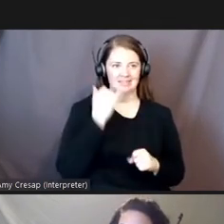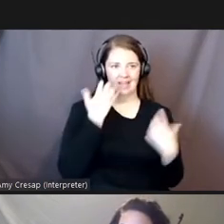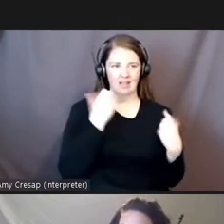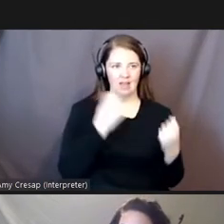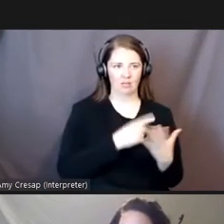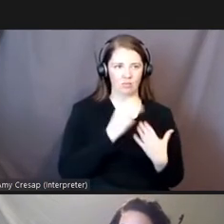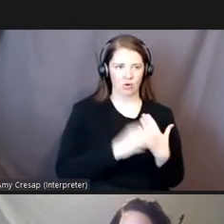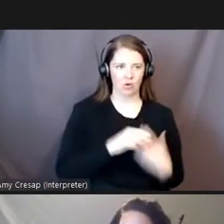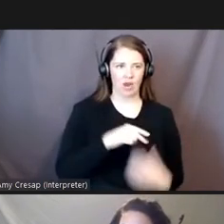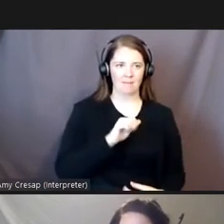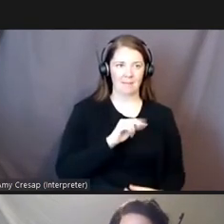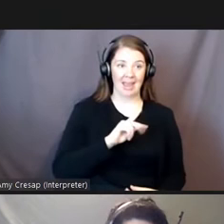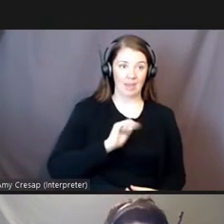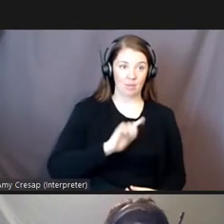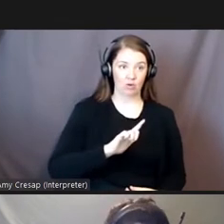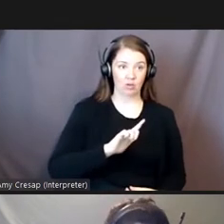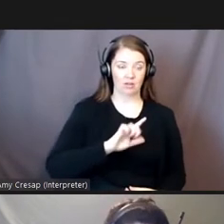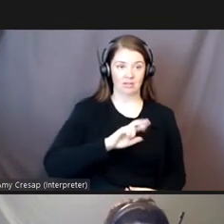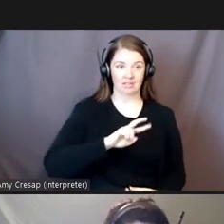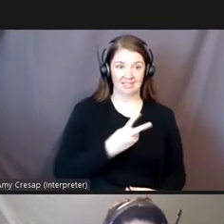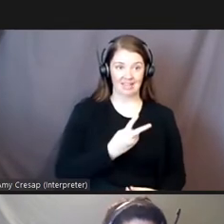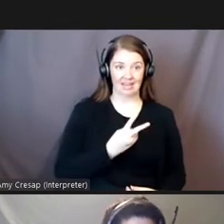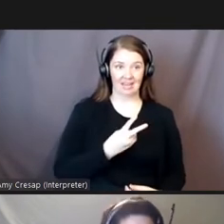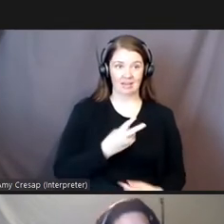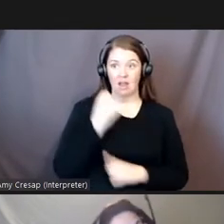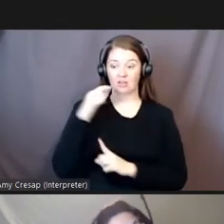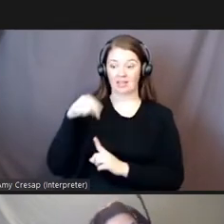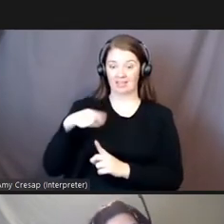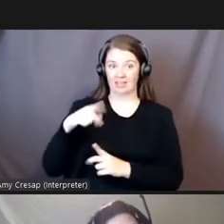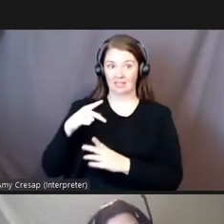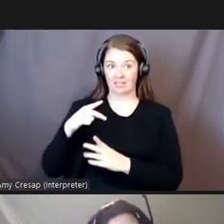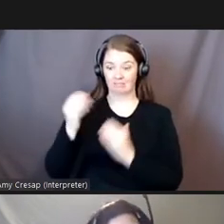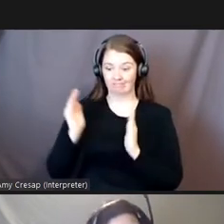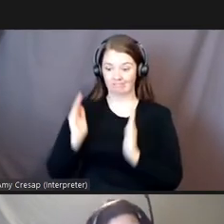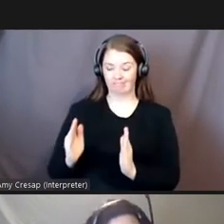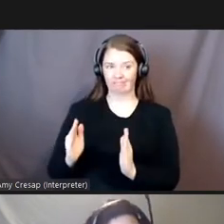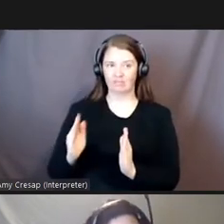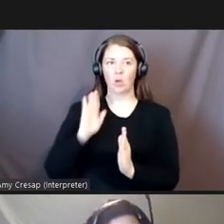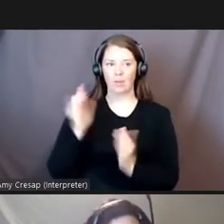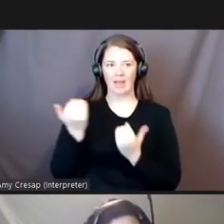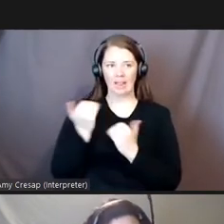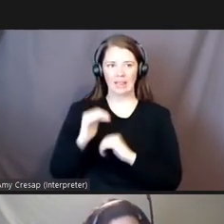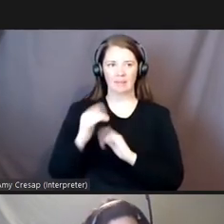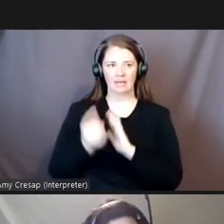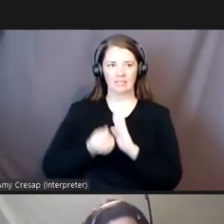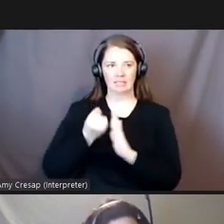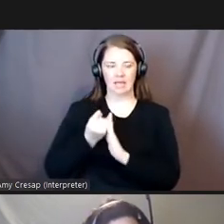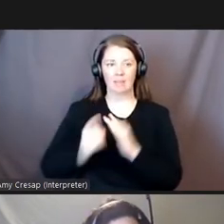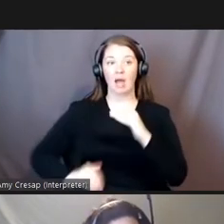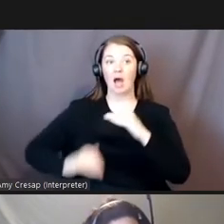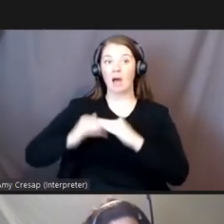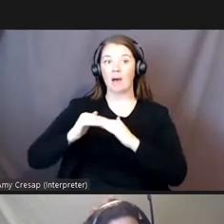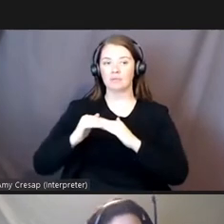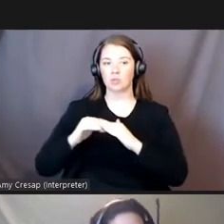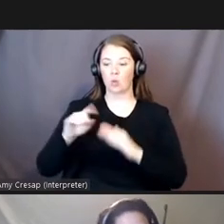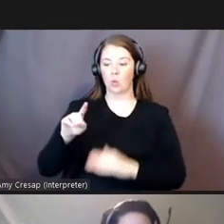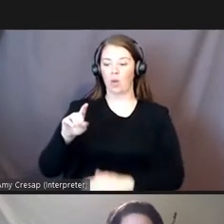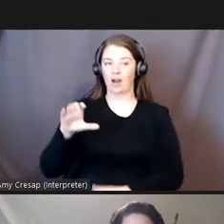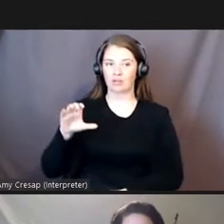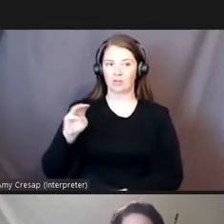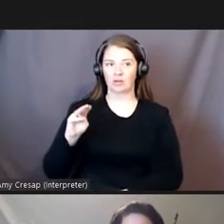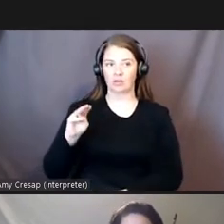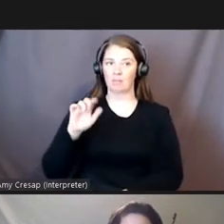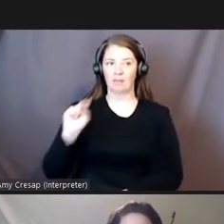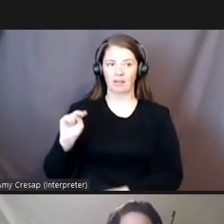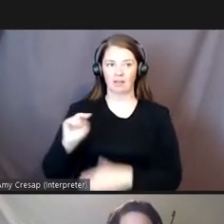The pilot program is a limited duration program that will make available up to $100 million of